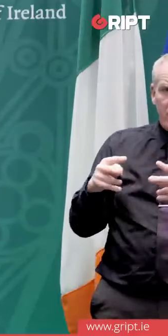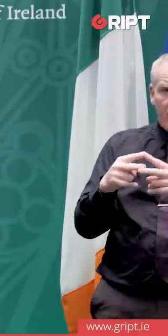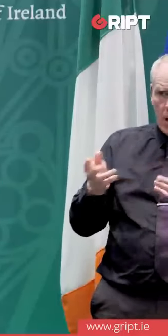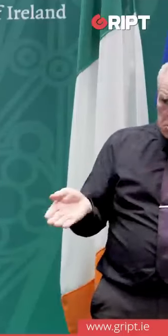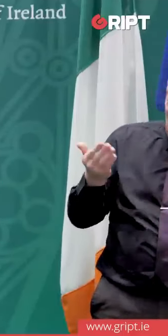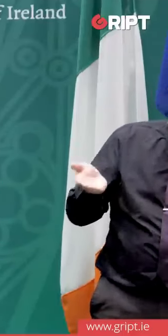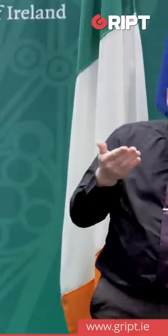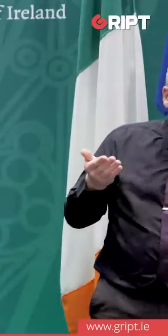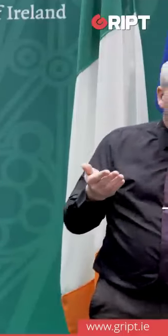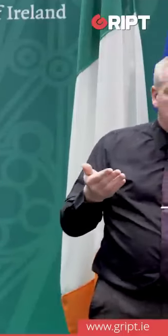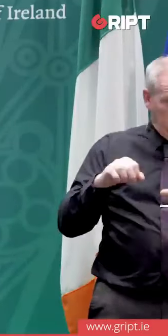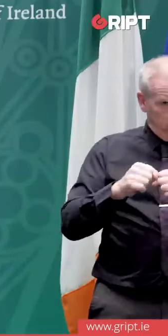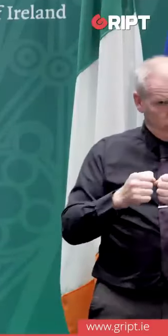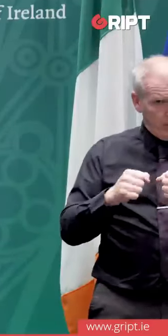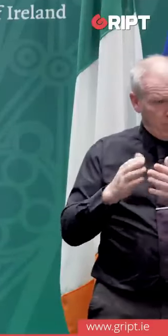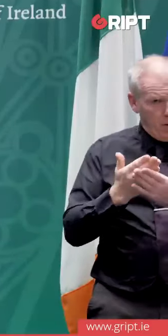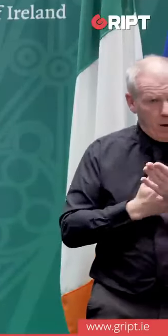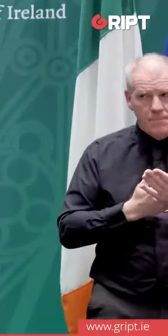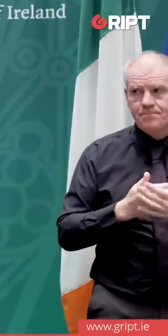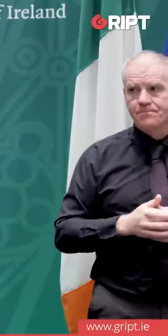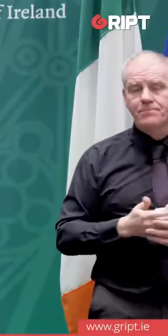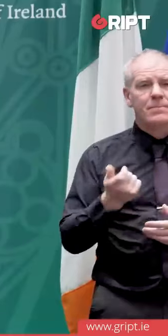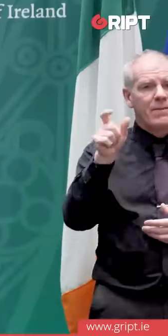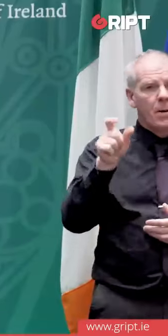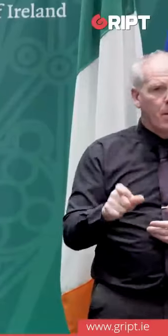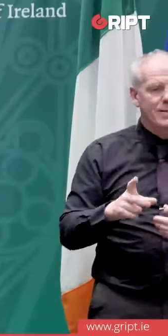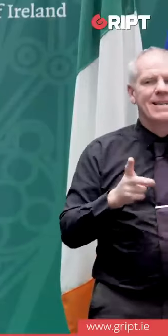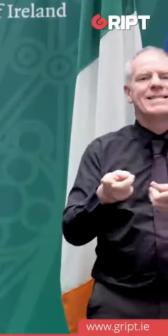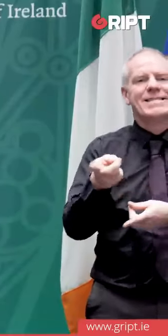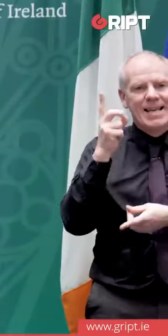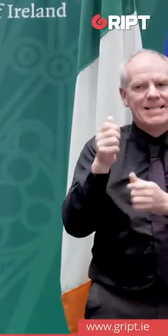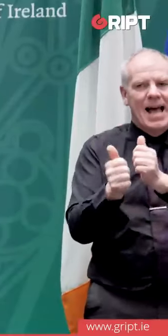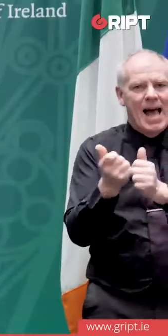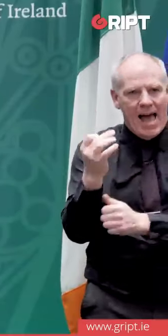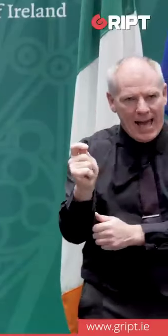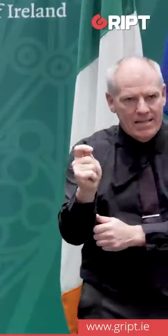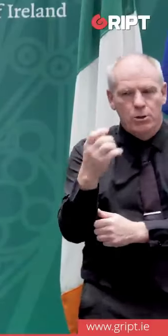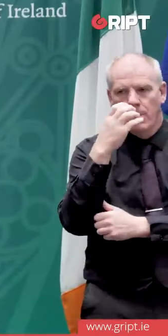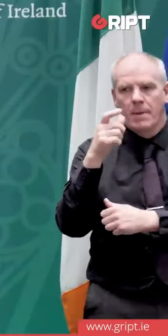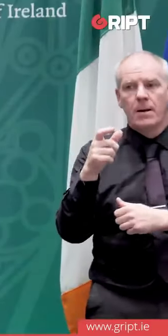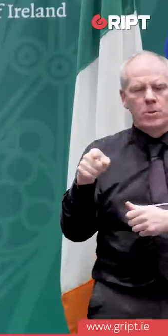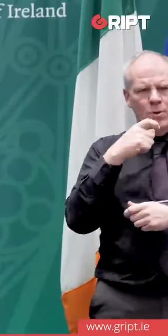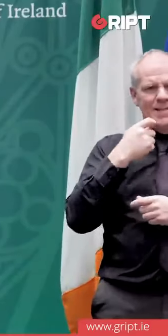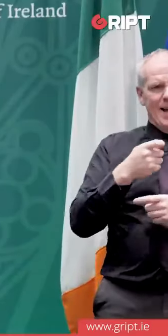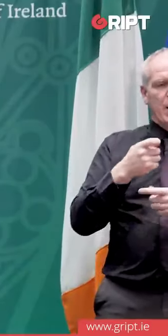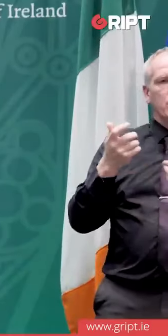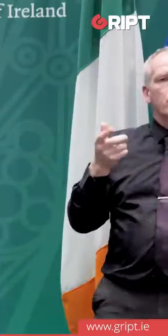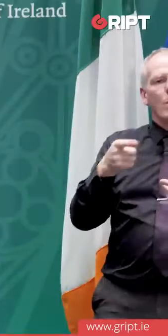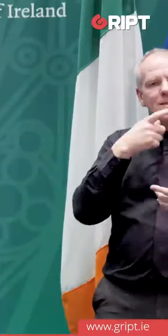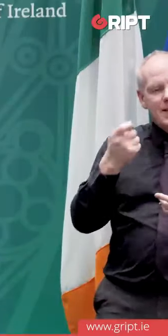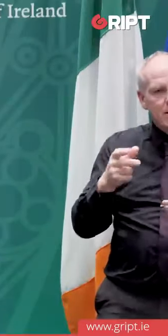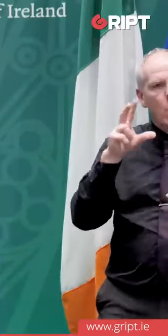government not to say hate speech in public because it's too loaded a term and it accurately makes people realise their freedom of speech is being taken away by